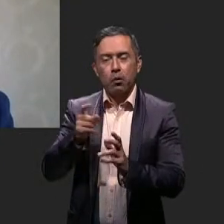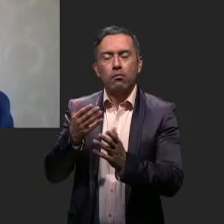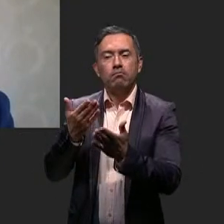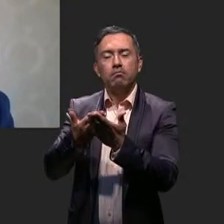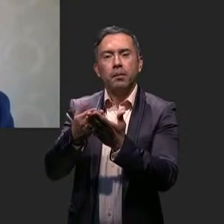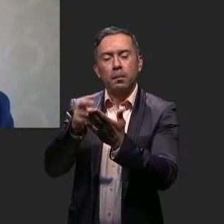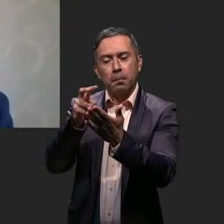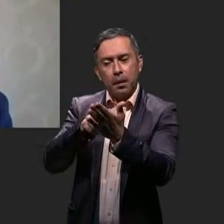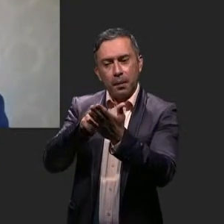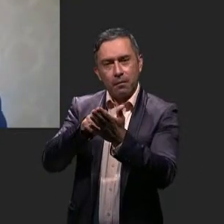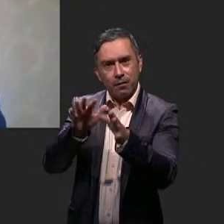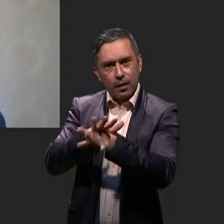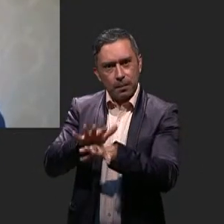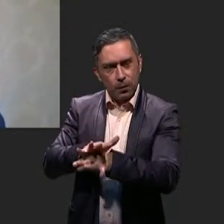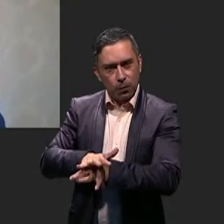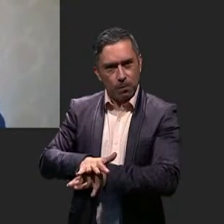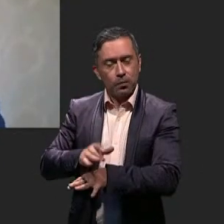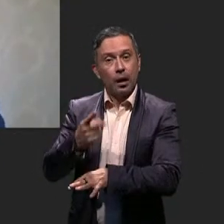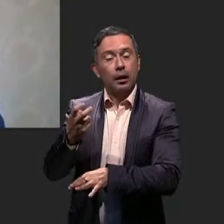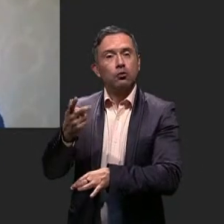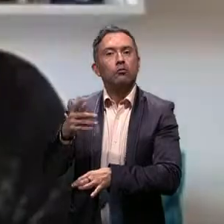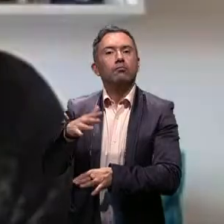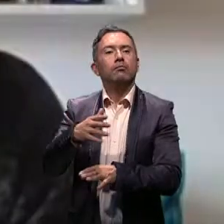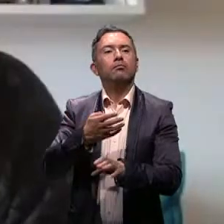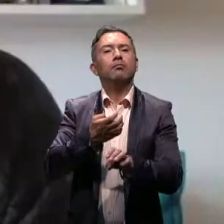each one of those